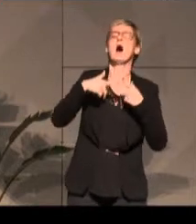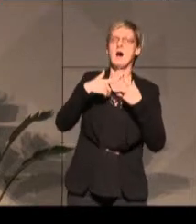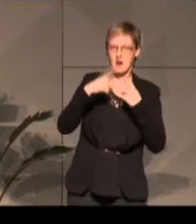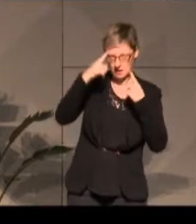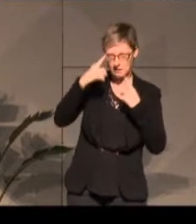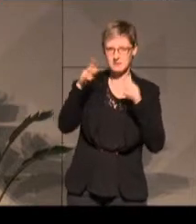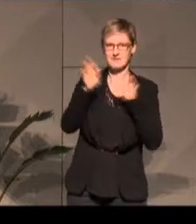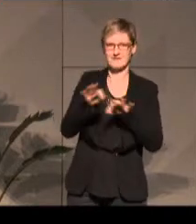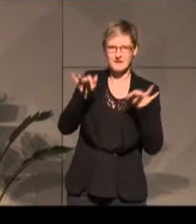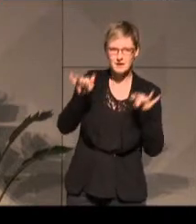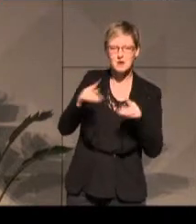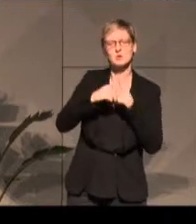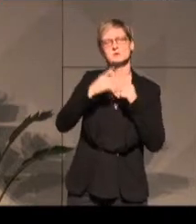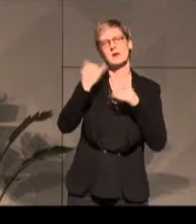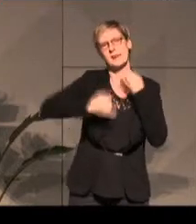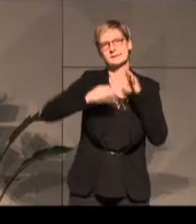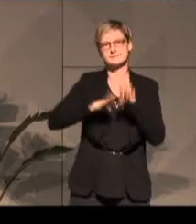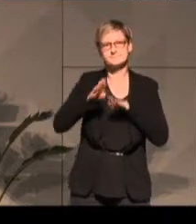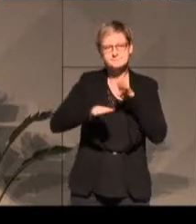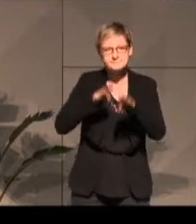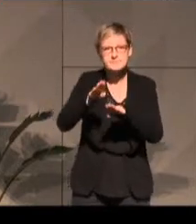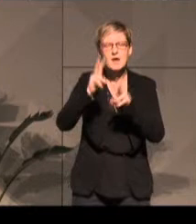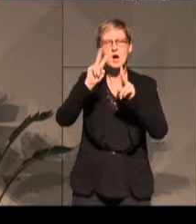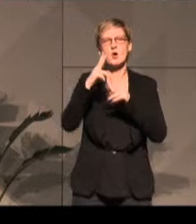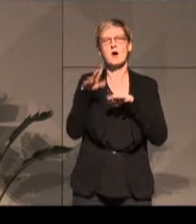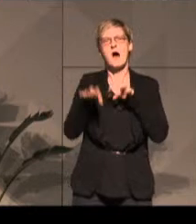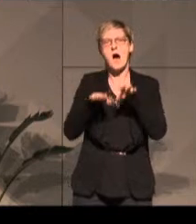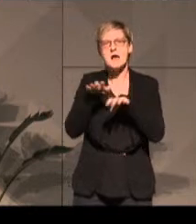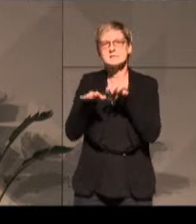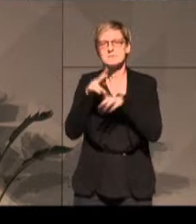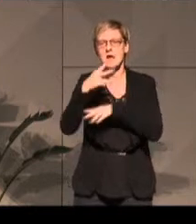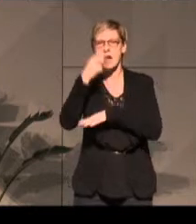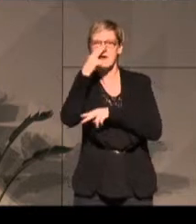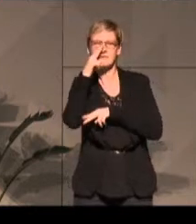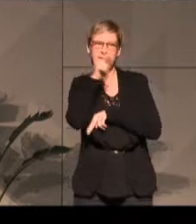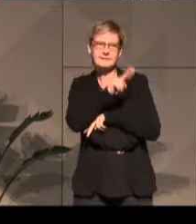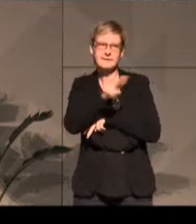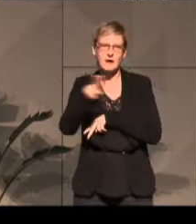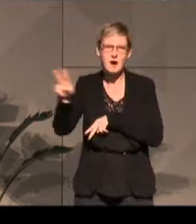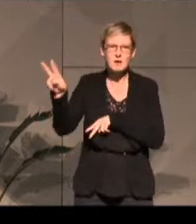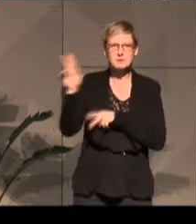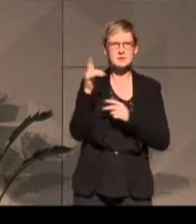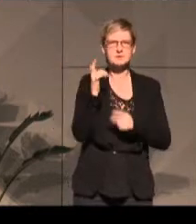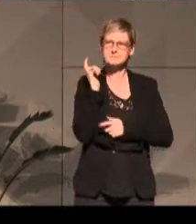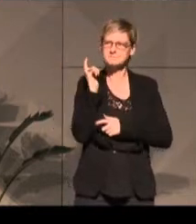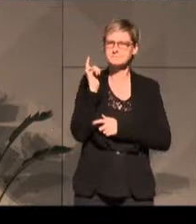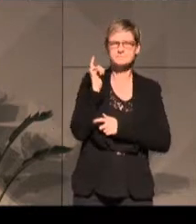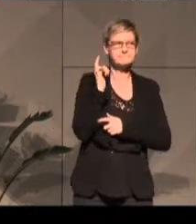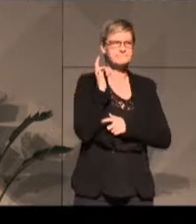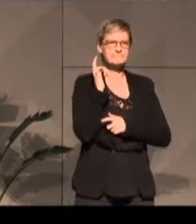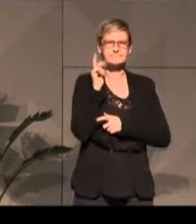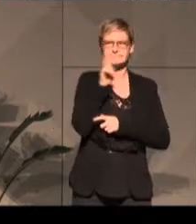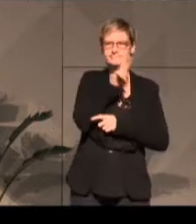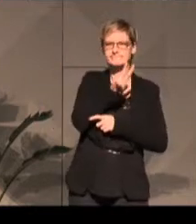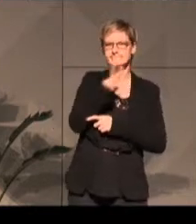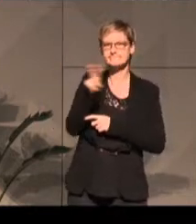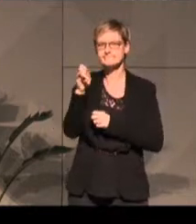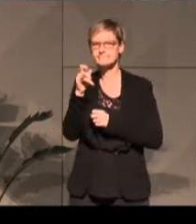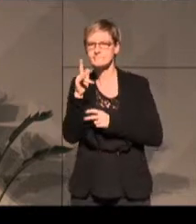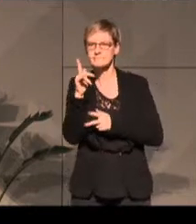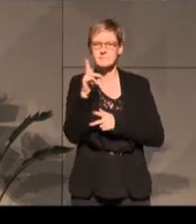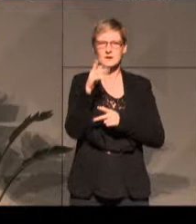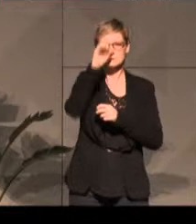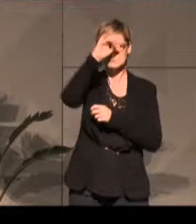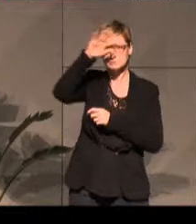rockets that would go off when a polar bear would hit them, etc. And also polar bear guardians who do nothing